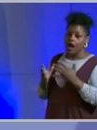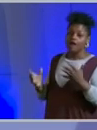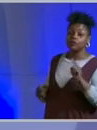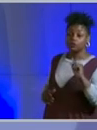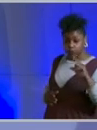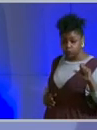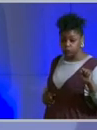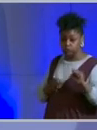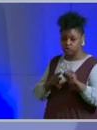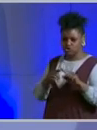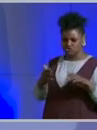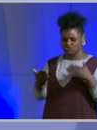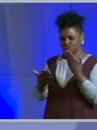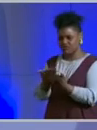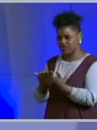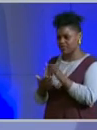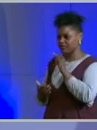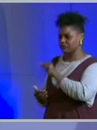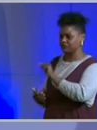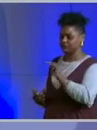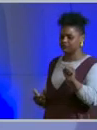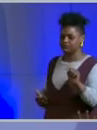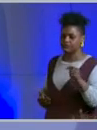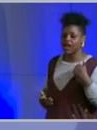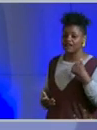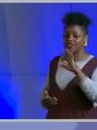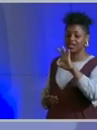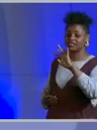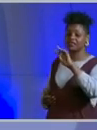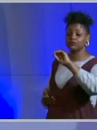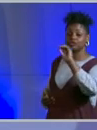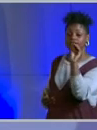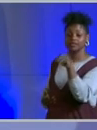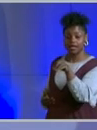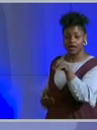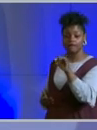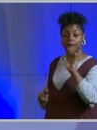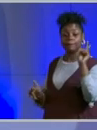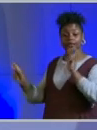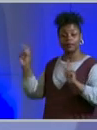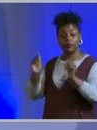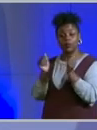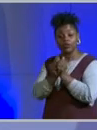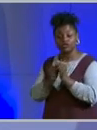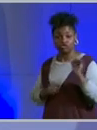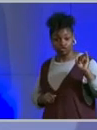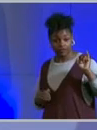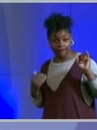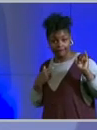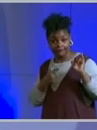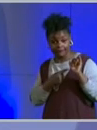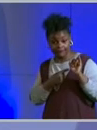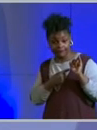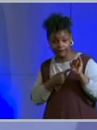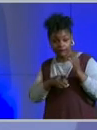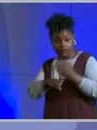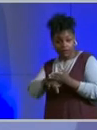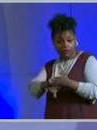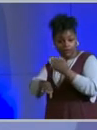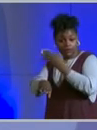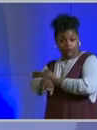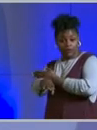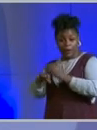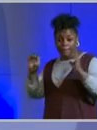there, including having 97% of our people insured, including improving our fire and